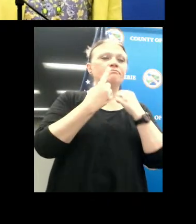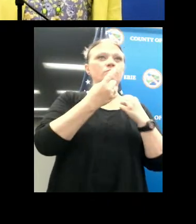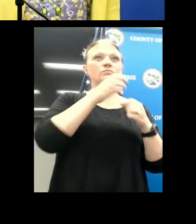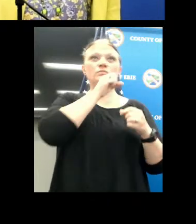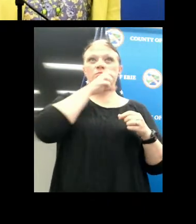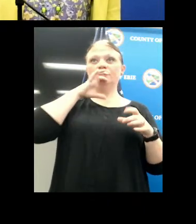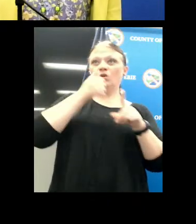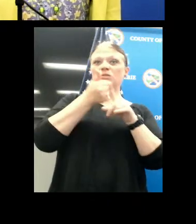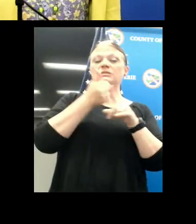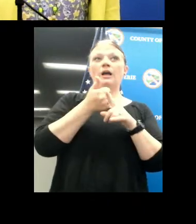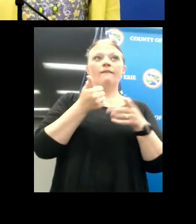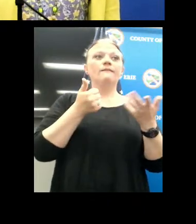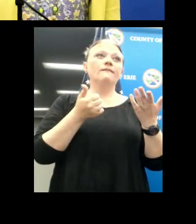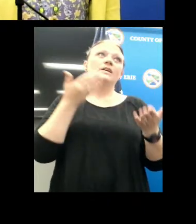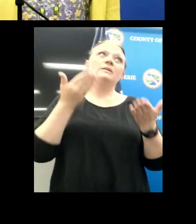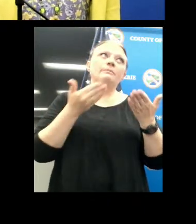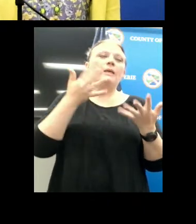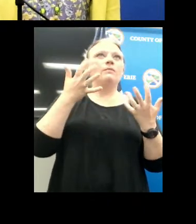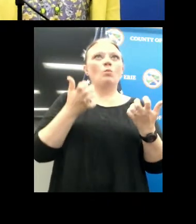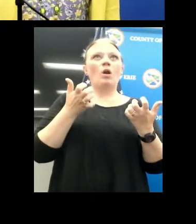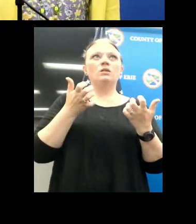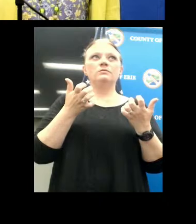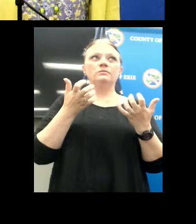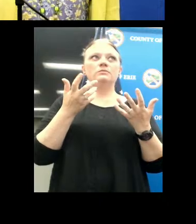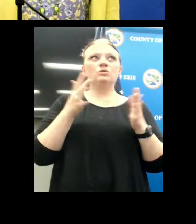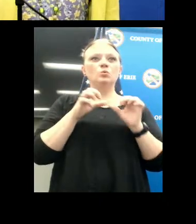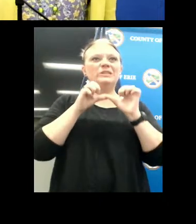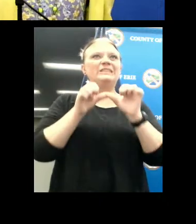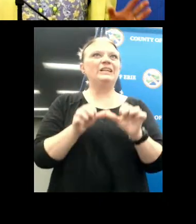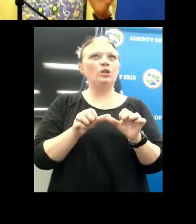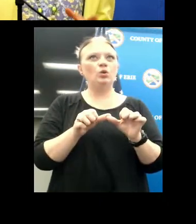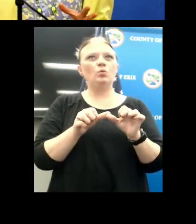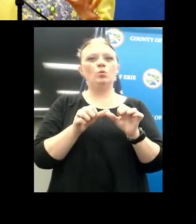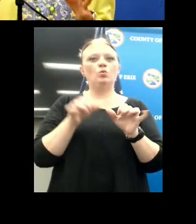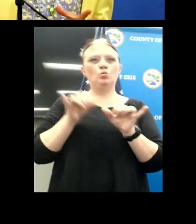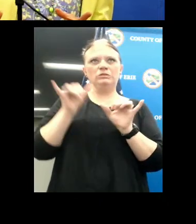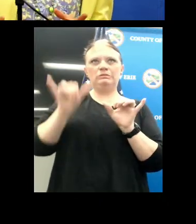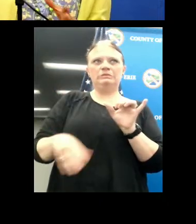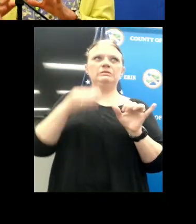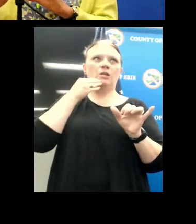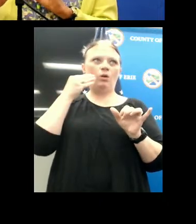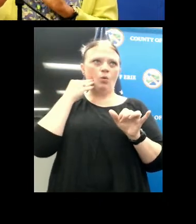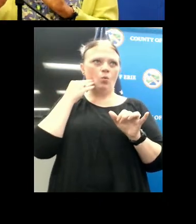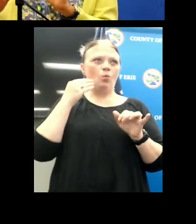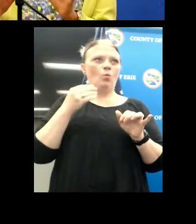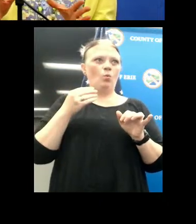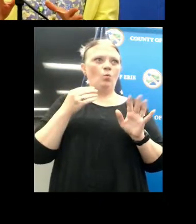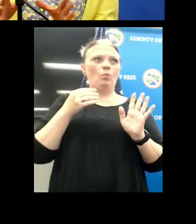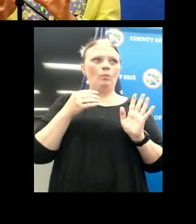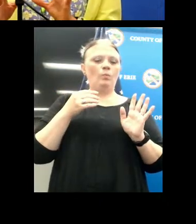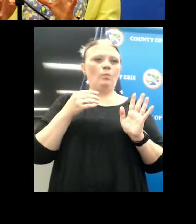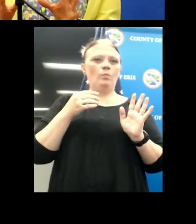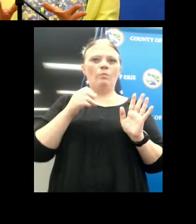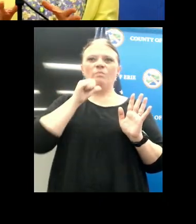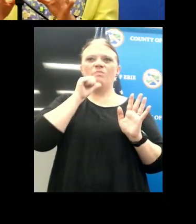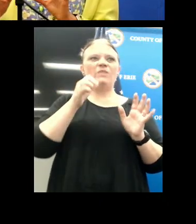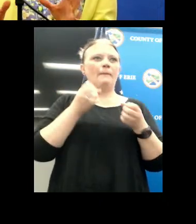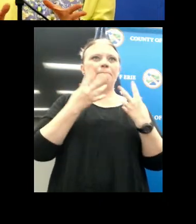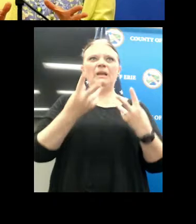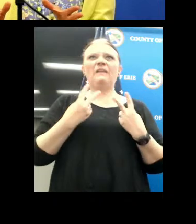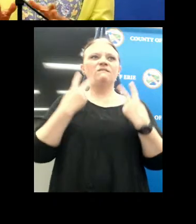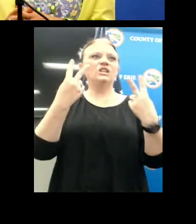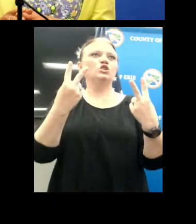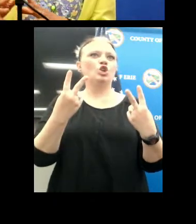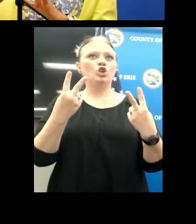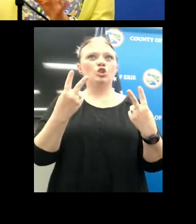senior yourself, you might want to continue to stay put at home, not have a lot of visitors or